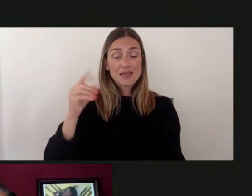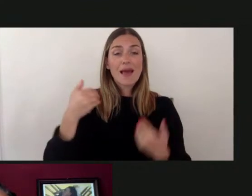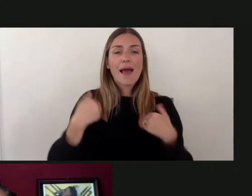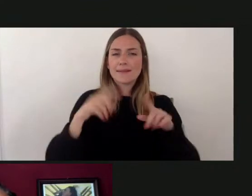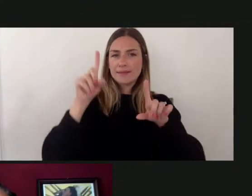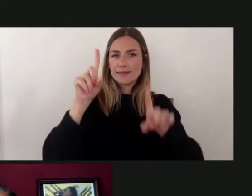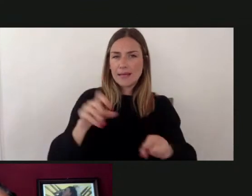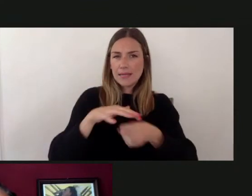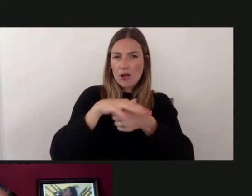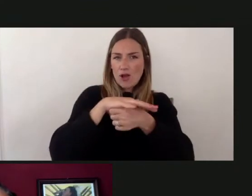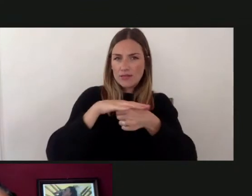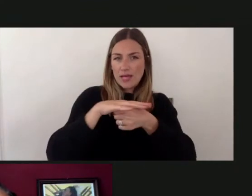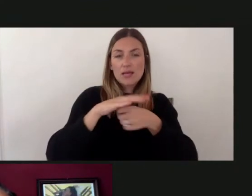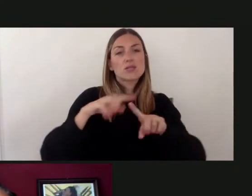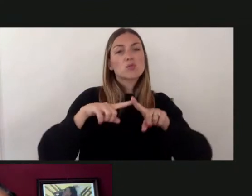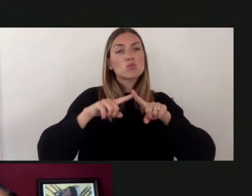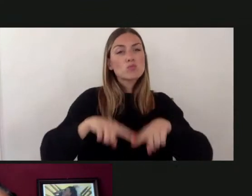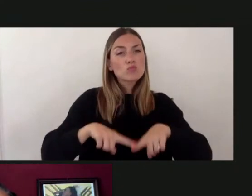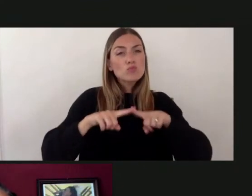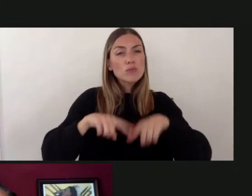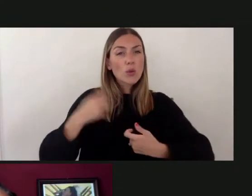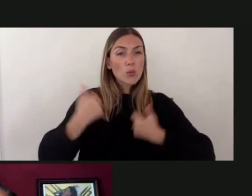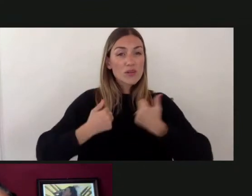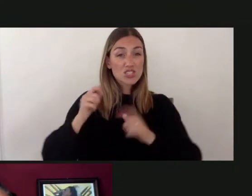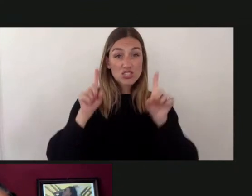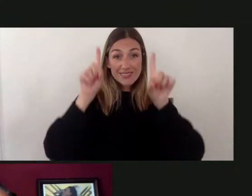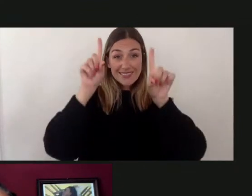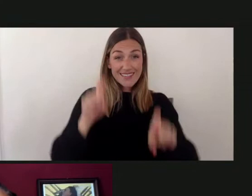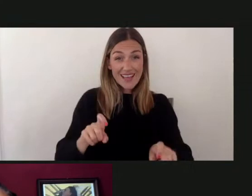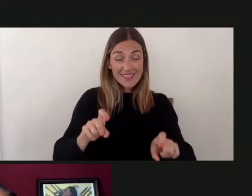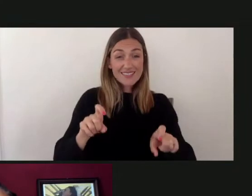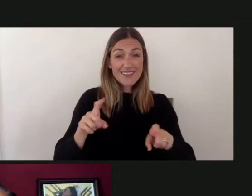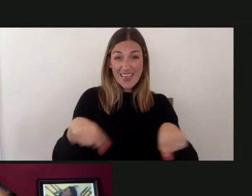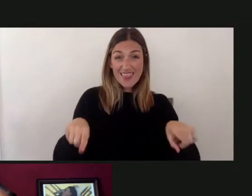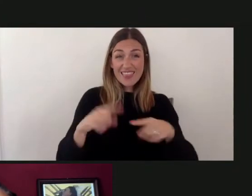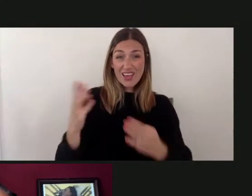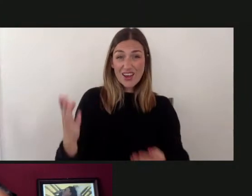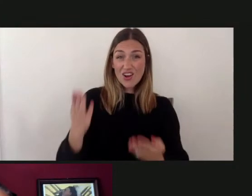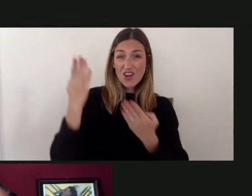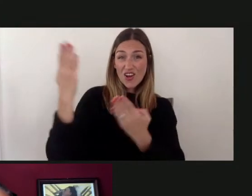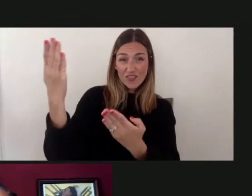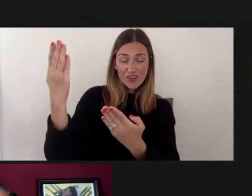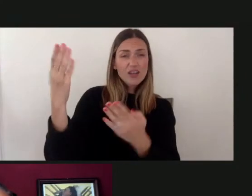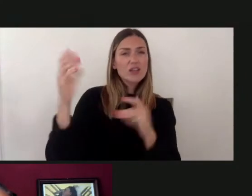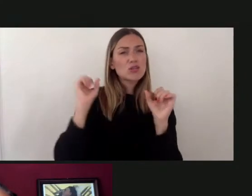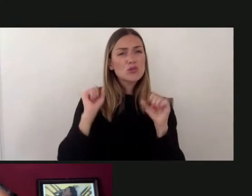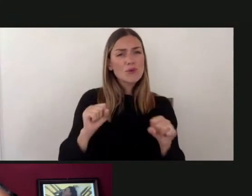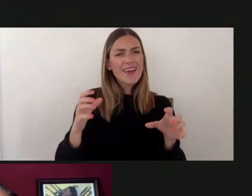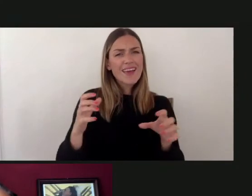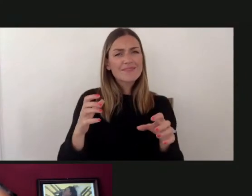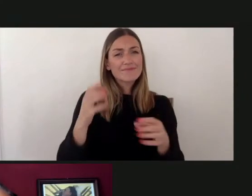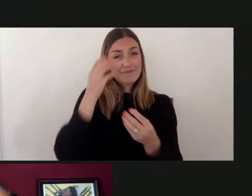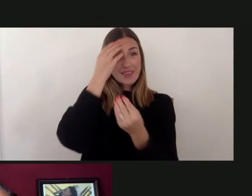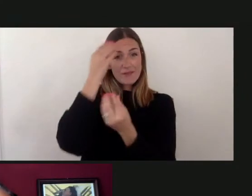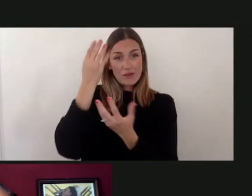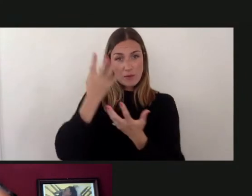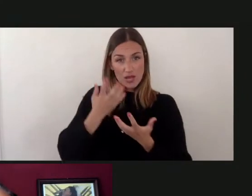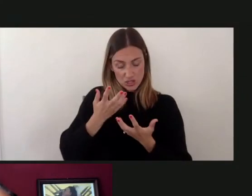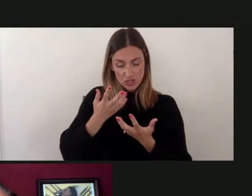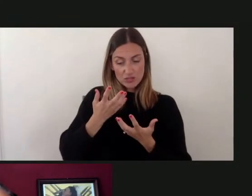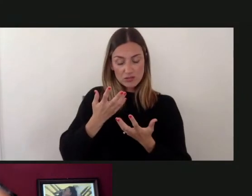just depending on the test that they're offering, you can get that information as